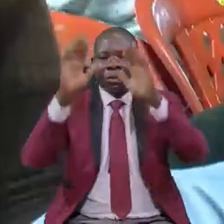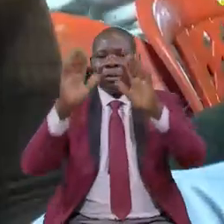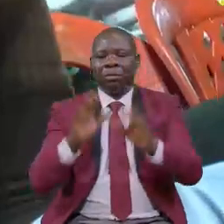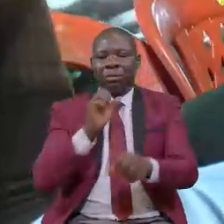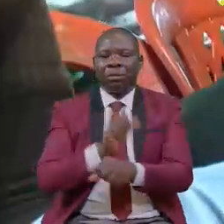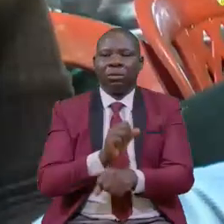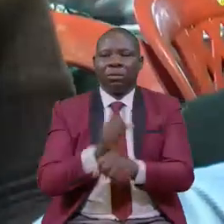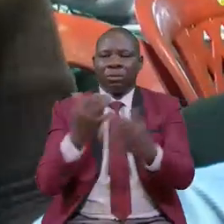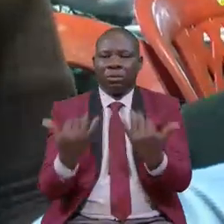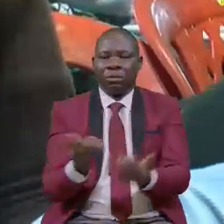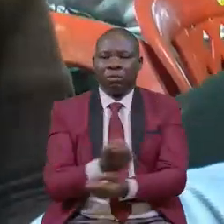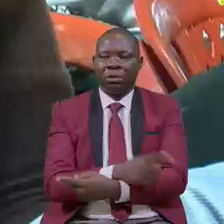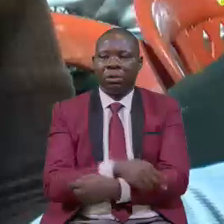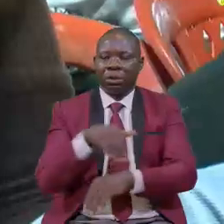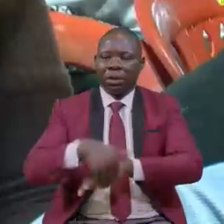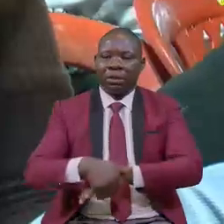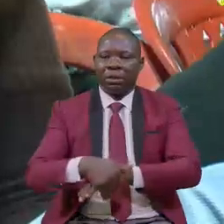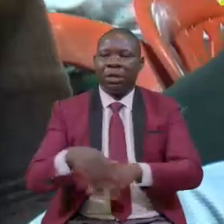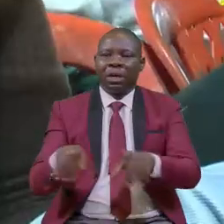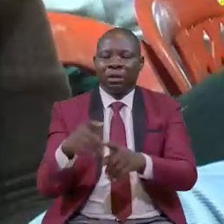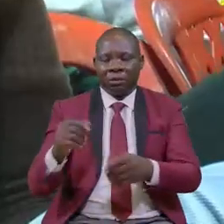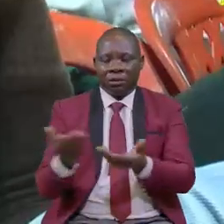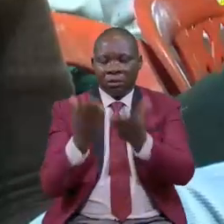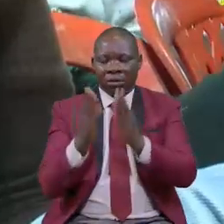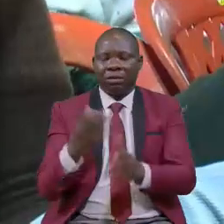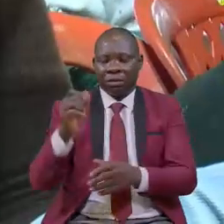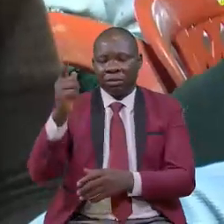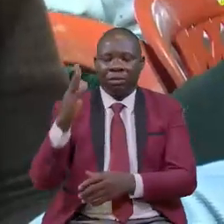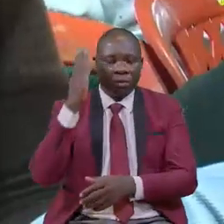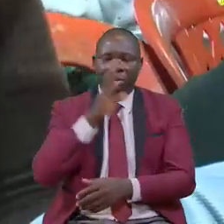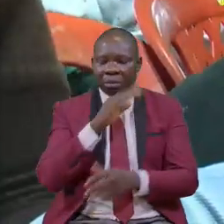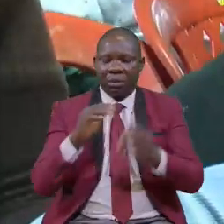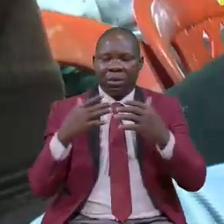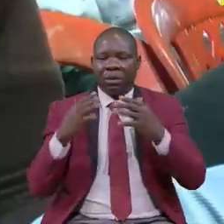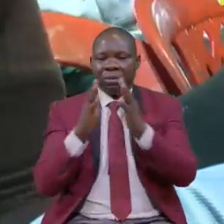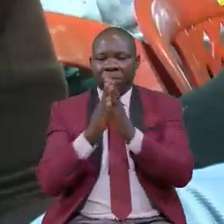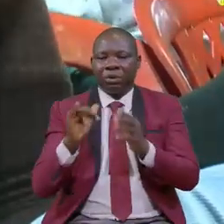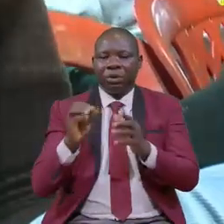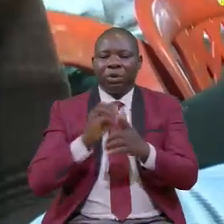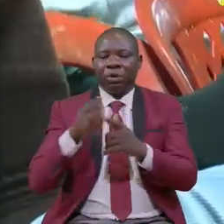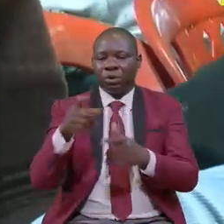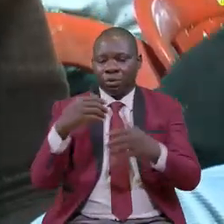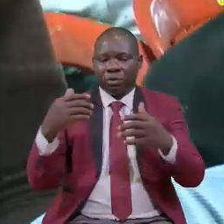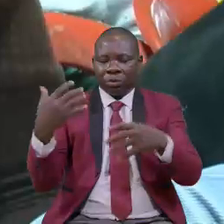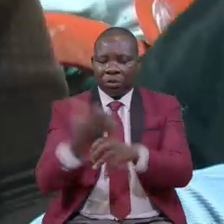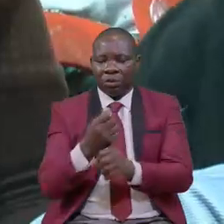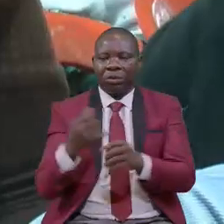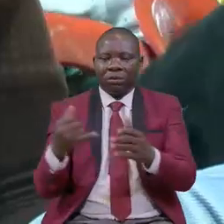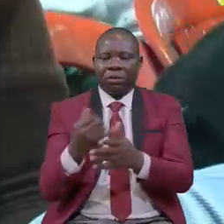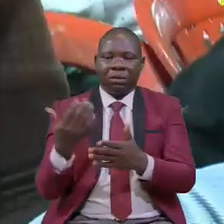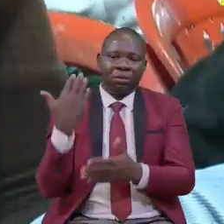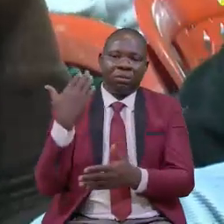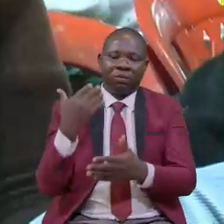tonight, as a servant of God will be praying, or you've received your miracle before now,